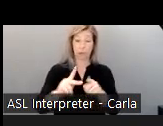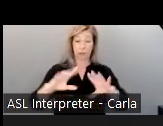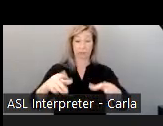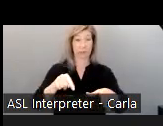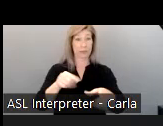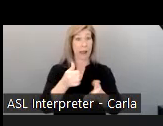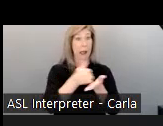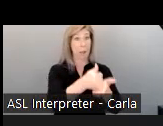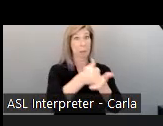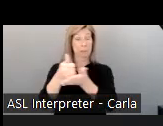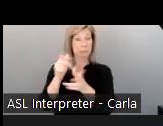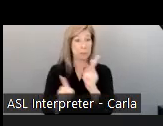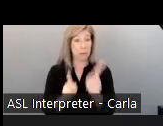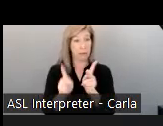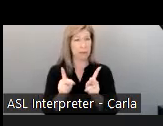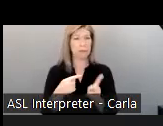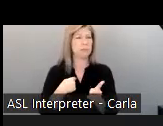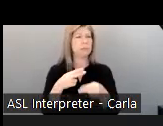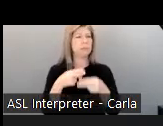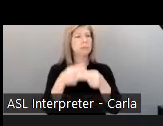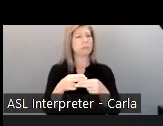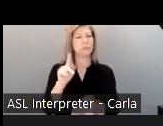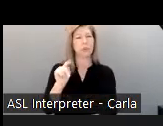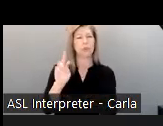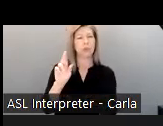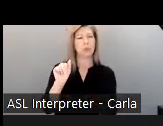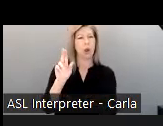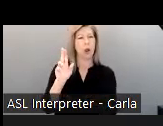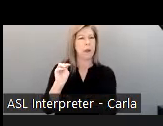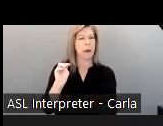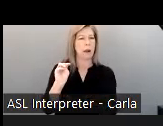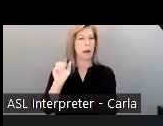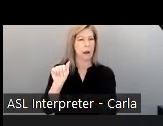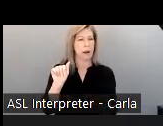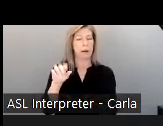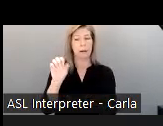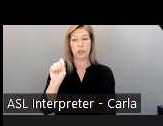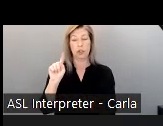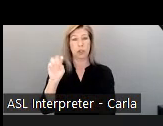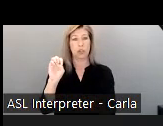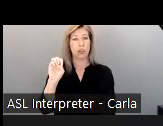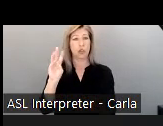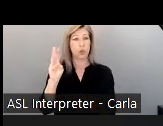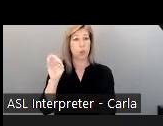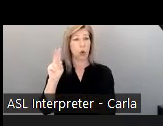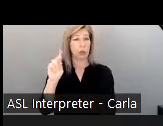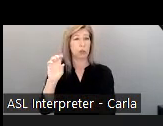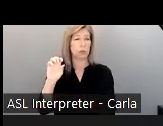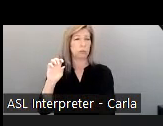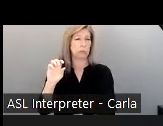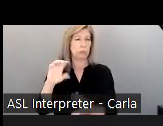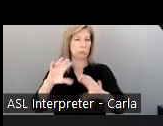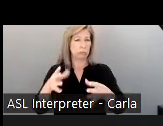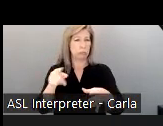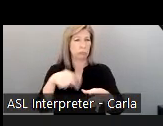trauma stewards, based on the book by Laura Vandernoot-Lipsky. And for